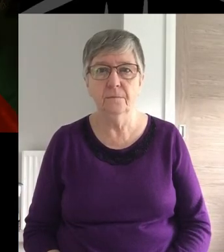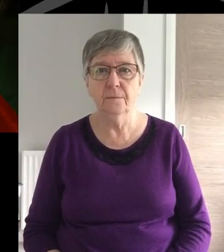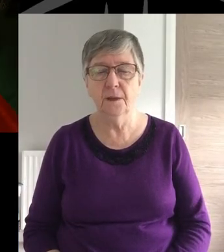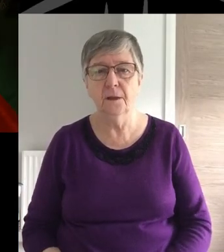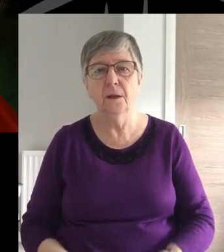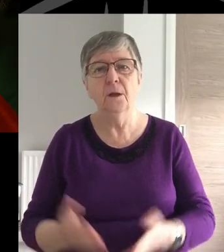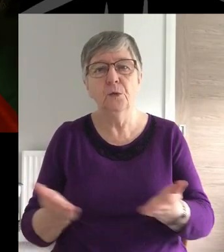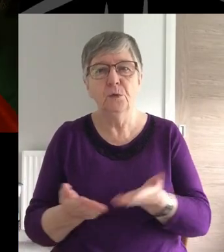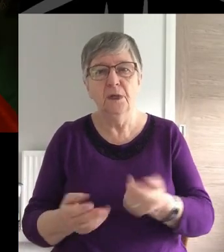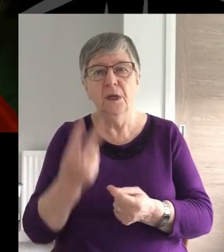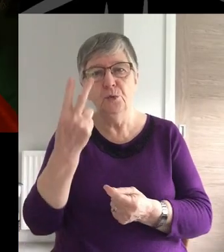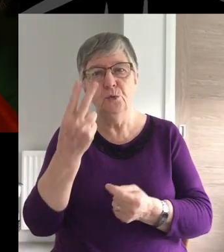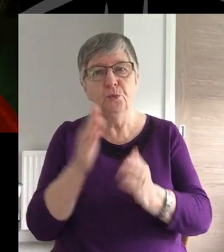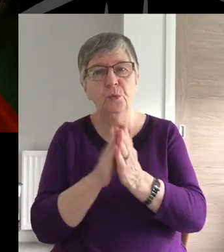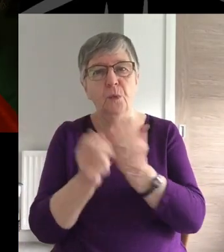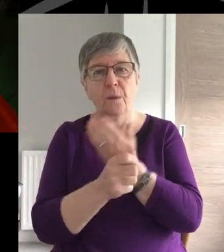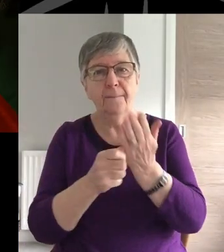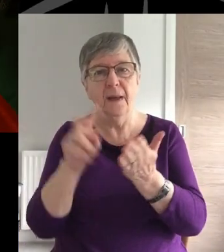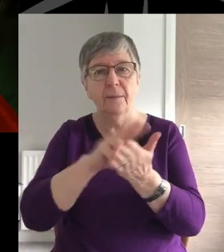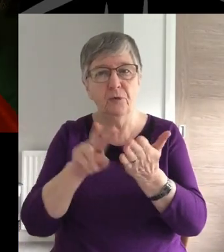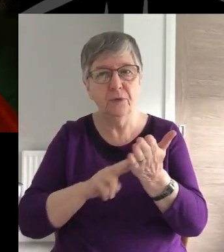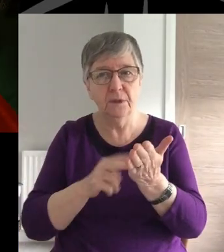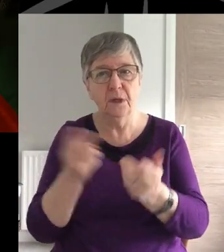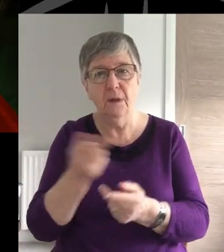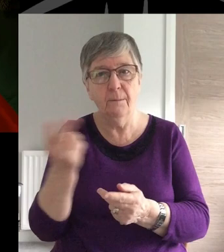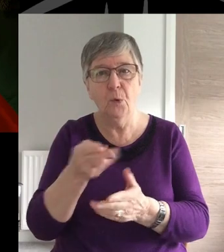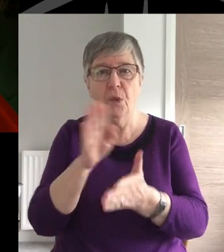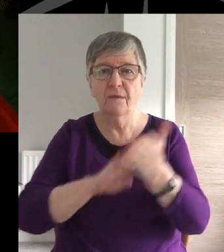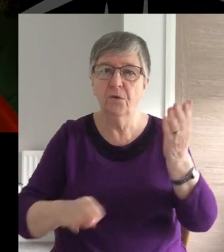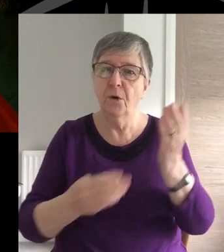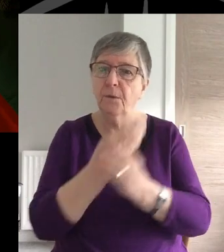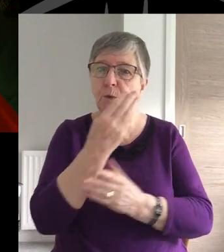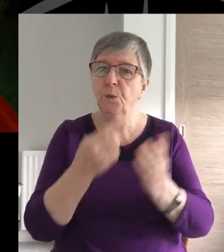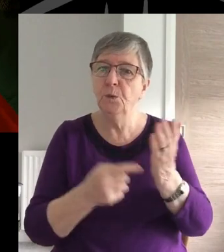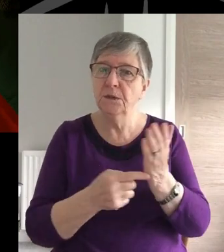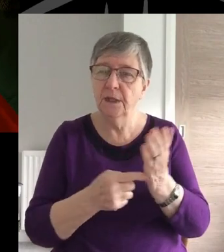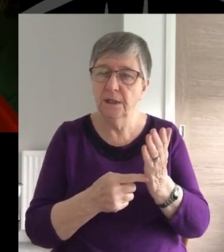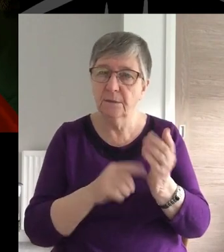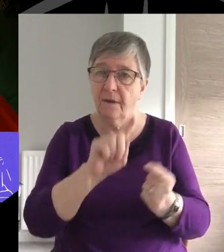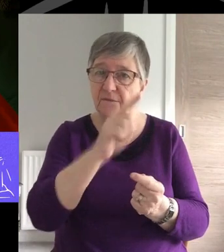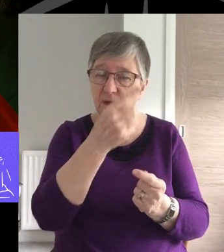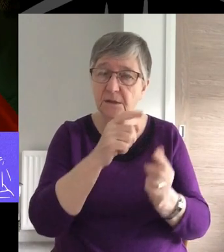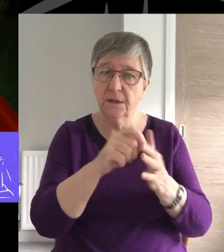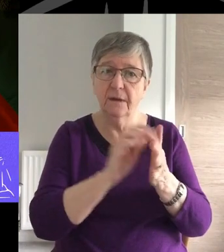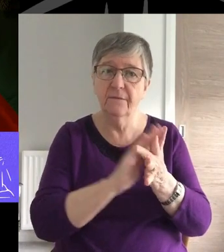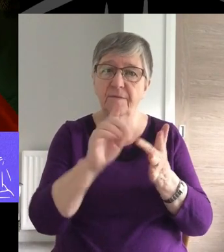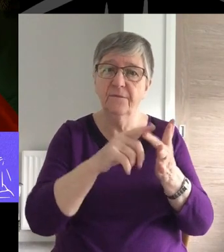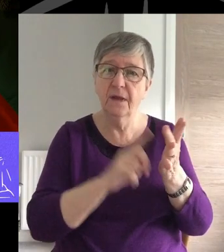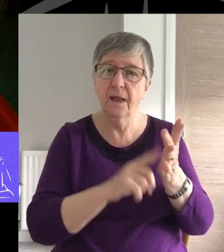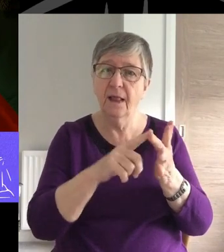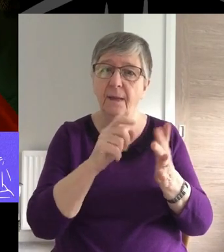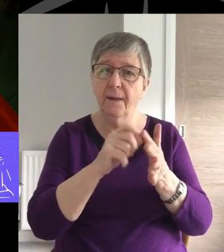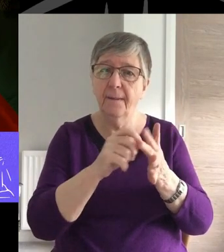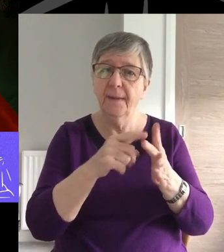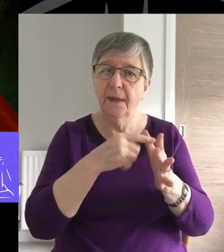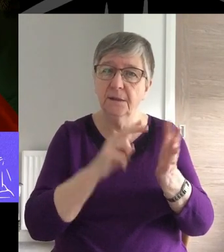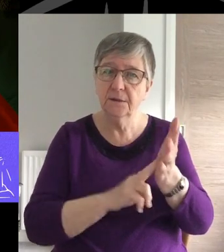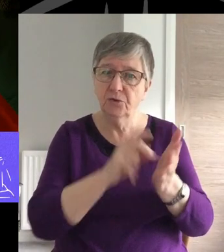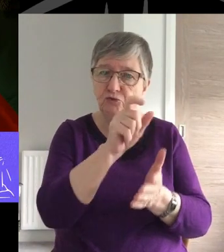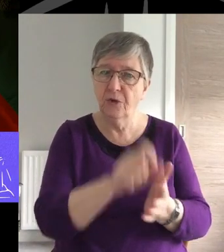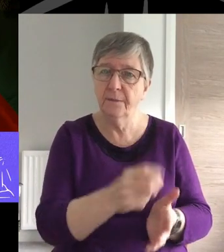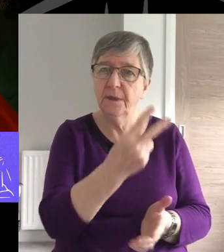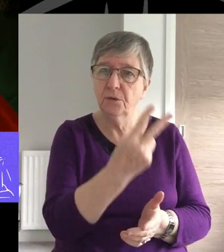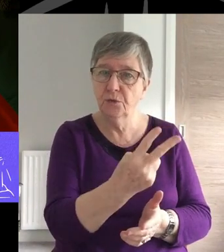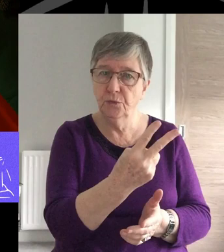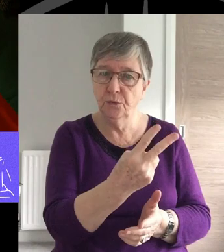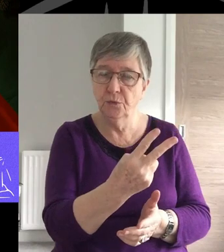We have two Bible readings, both from the New Testament. The first comes from Philippians chapter 2, and the first